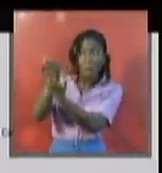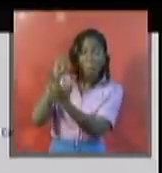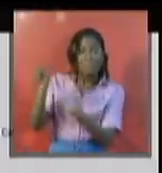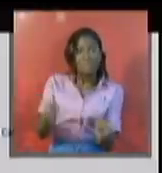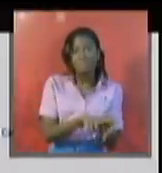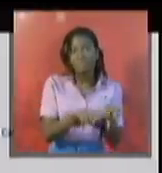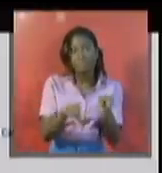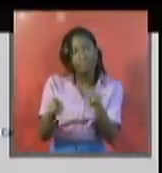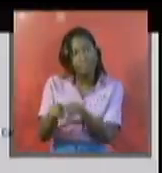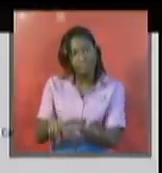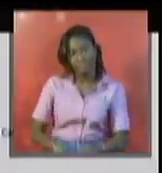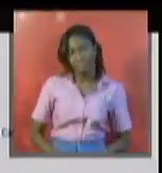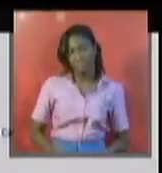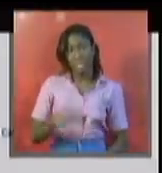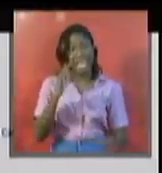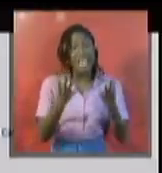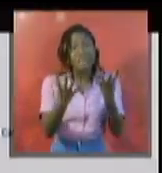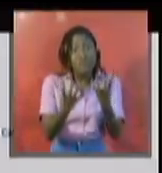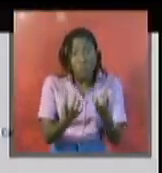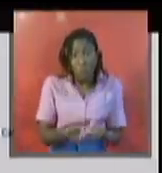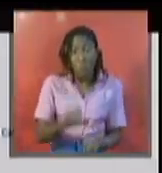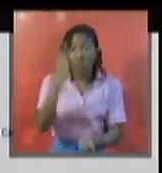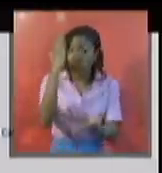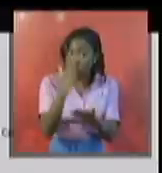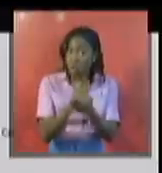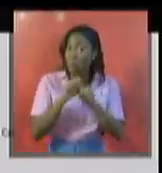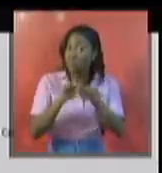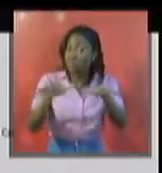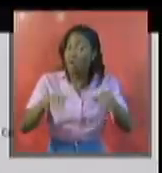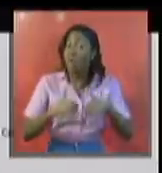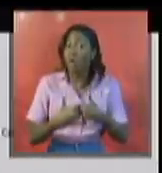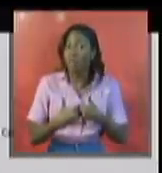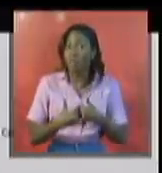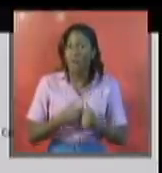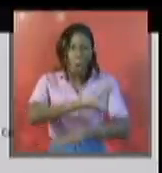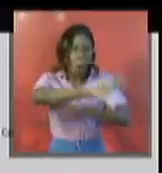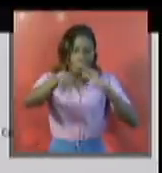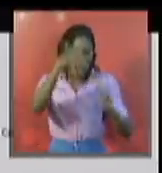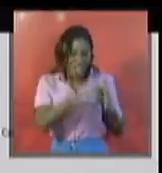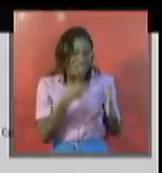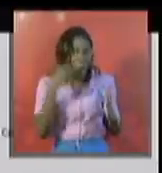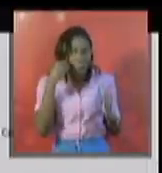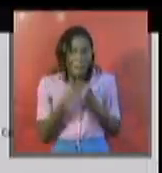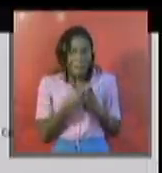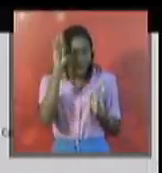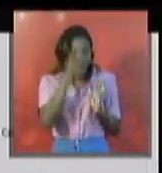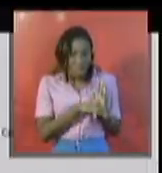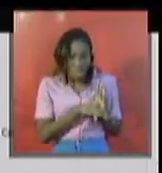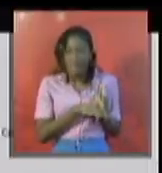to overcome this is not by a total lockdown, but by